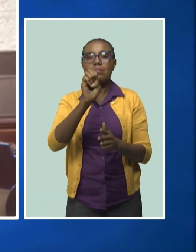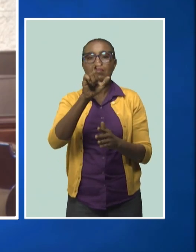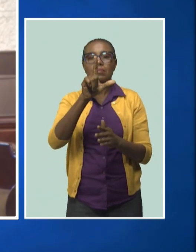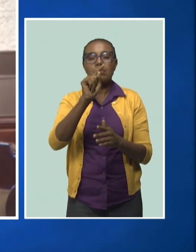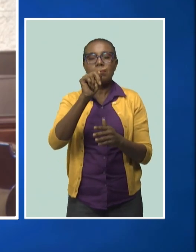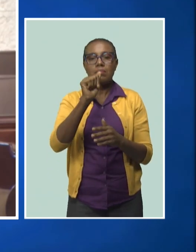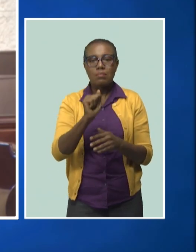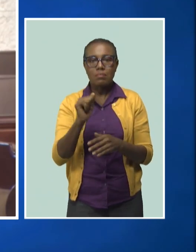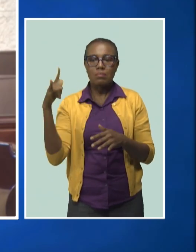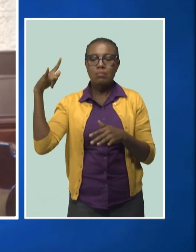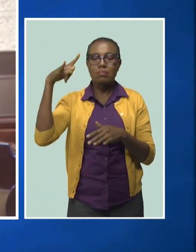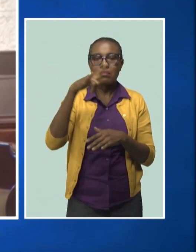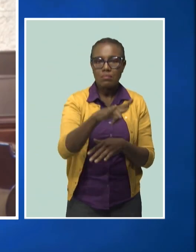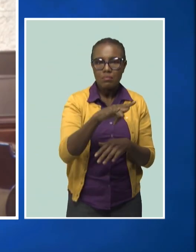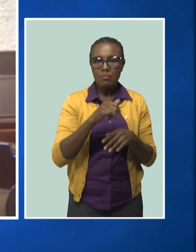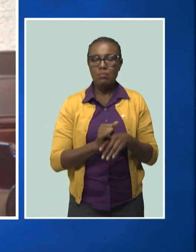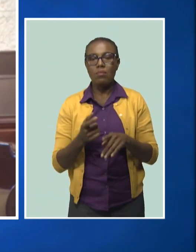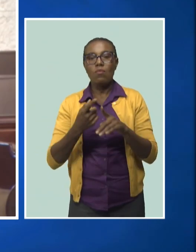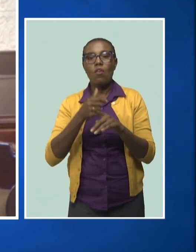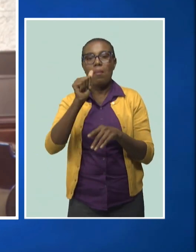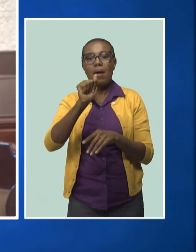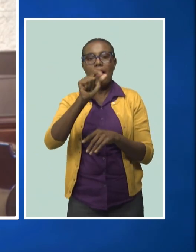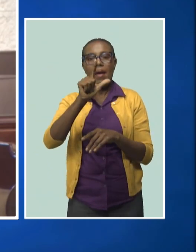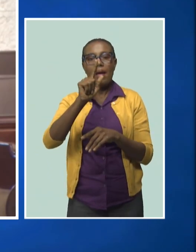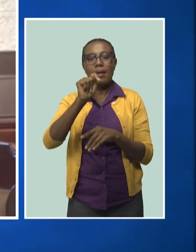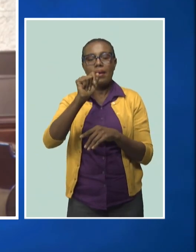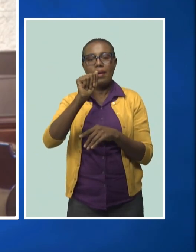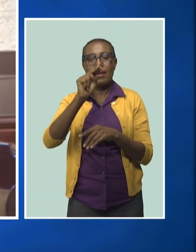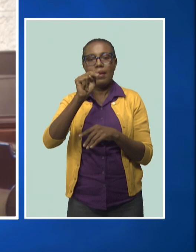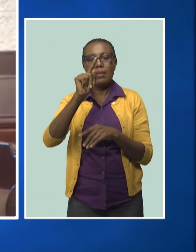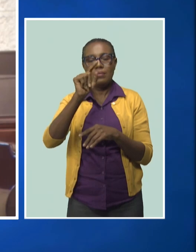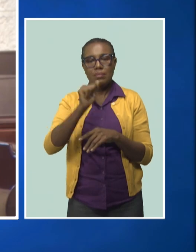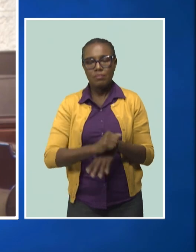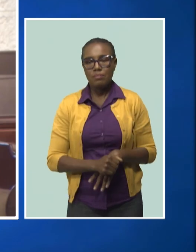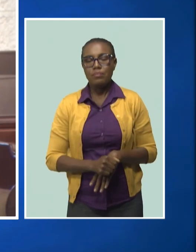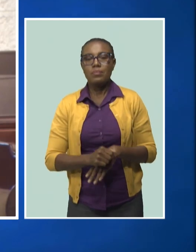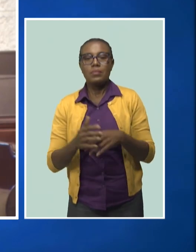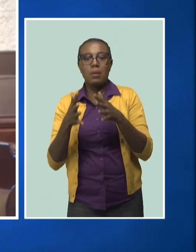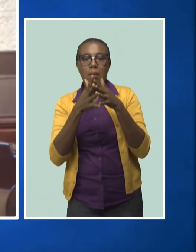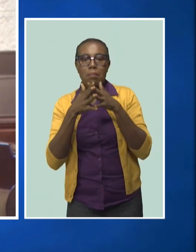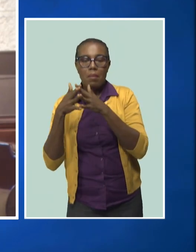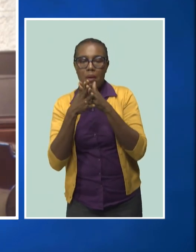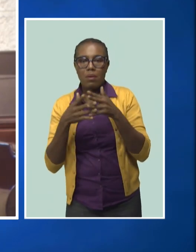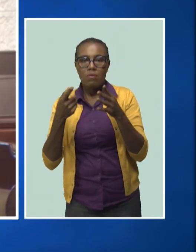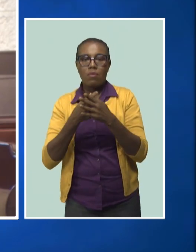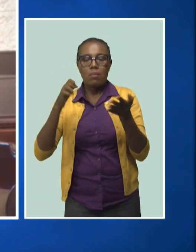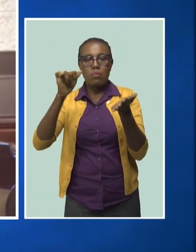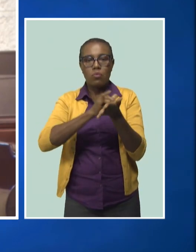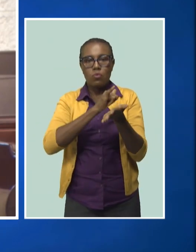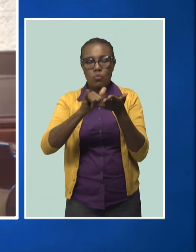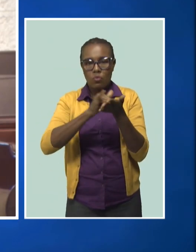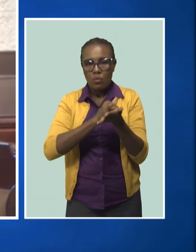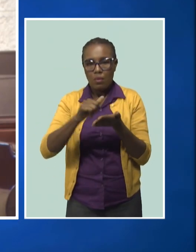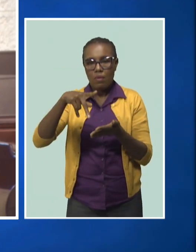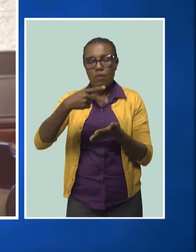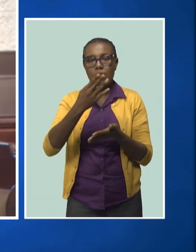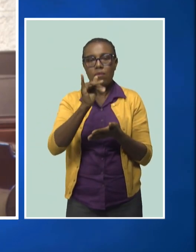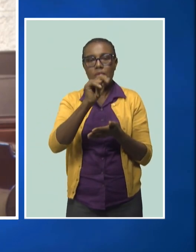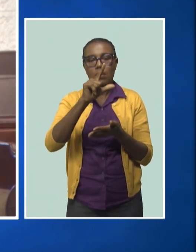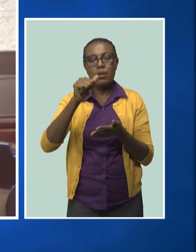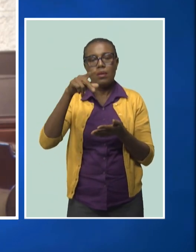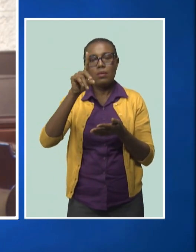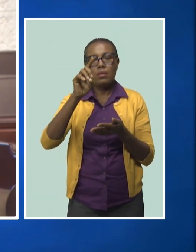Airlines from Atlanta and New York, and American Airlines from New York and Philadelphia gateways. And